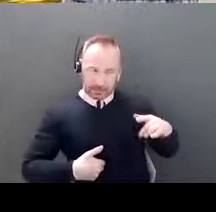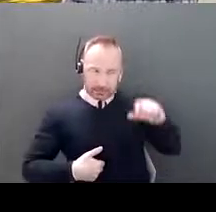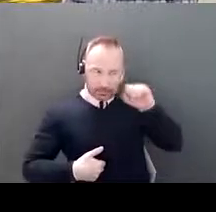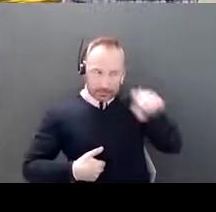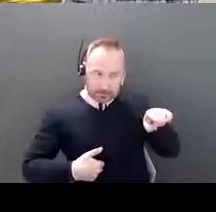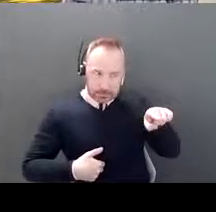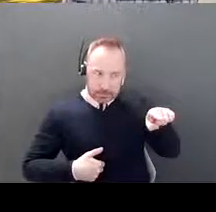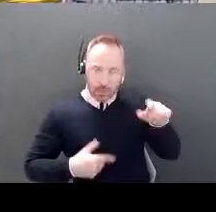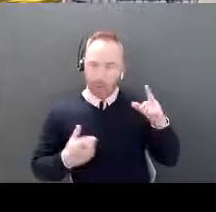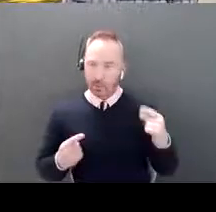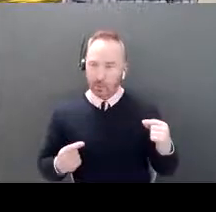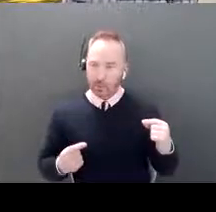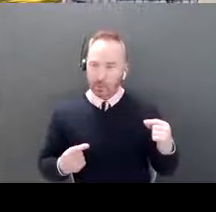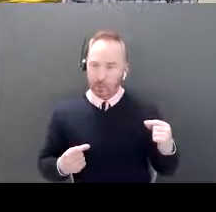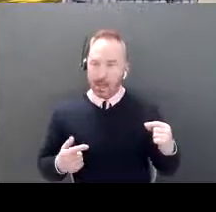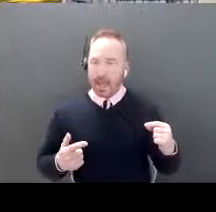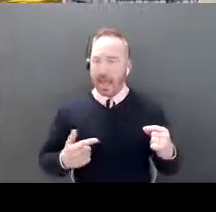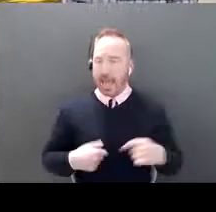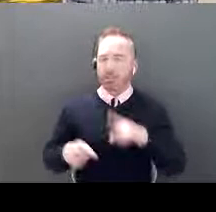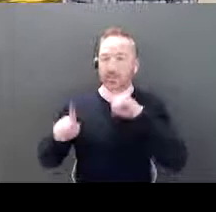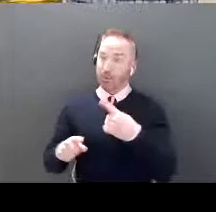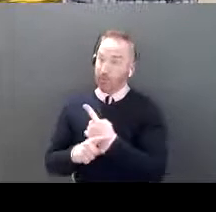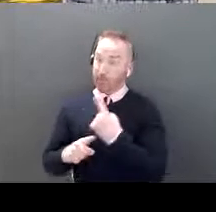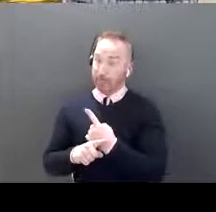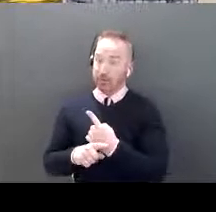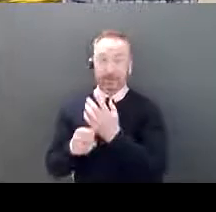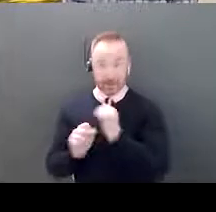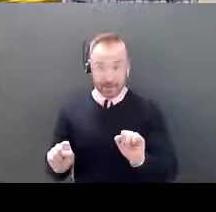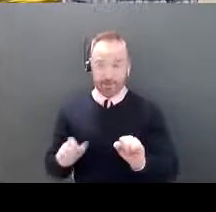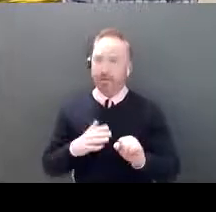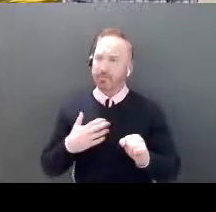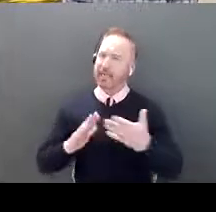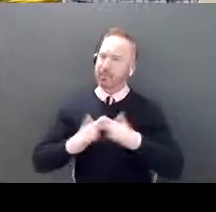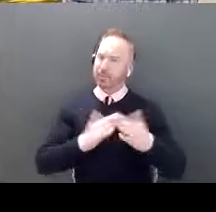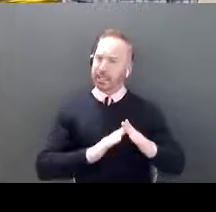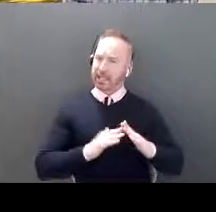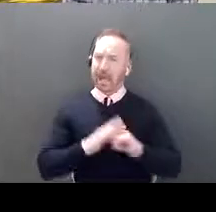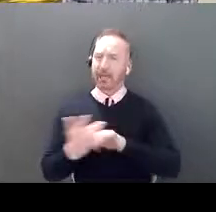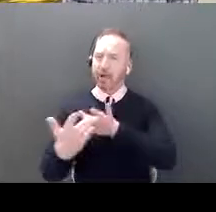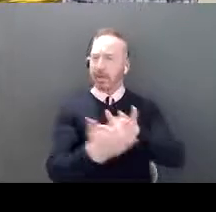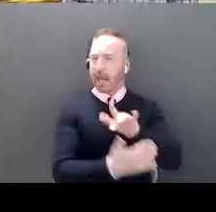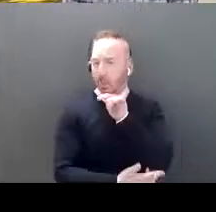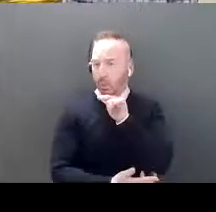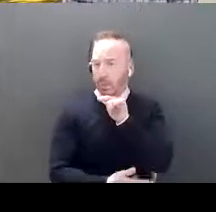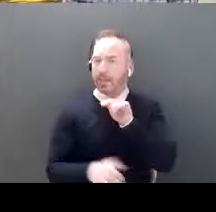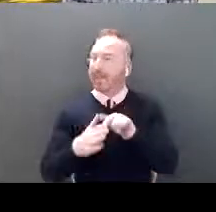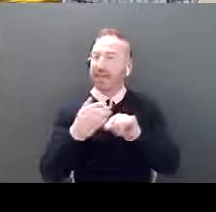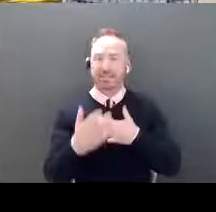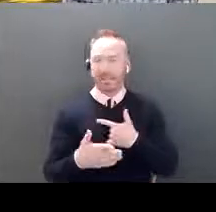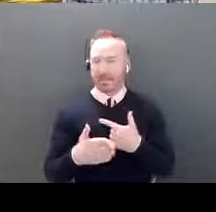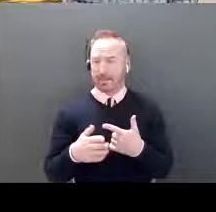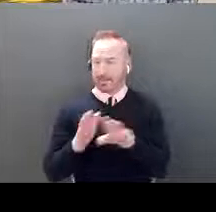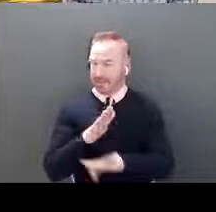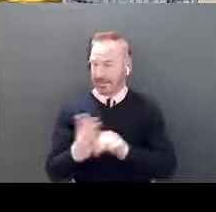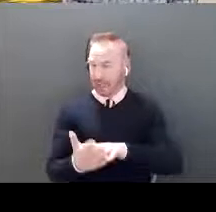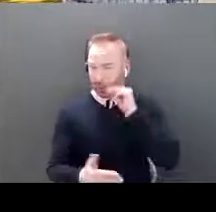to find help in their community. These are fundamentals that everyone can learn. It's Not Right was funded